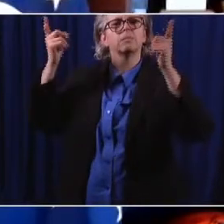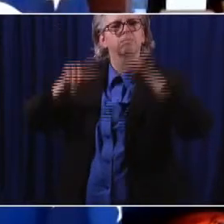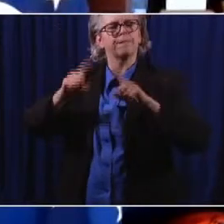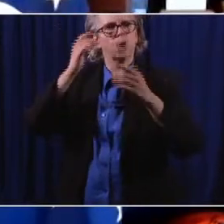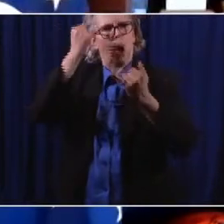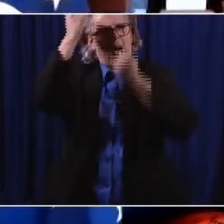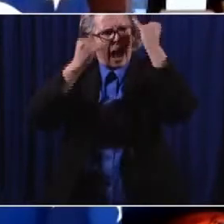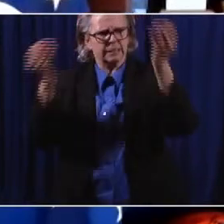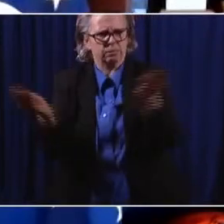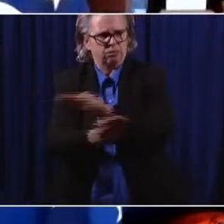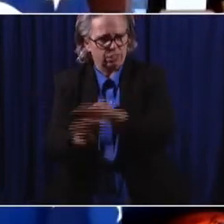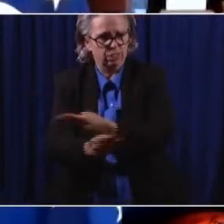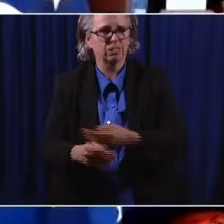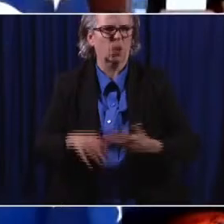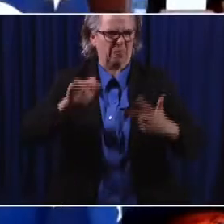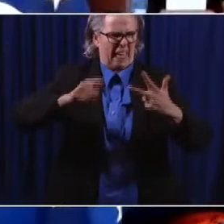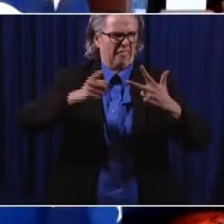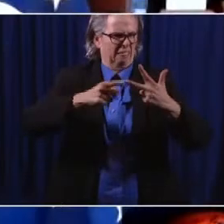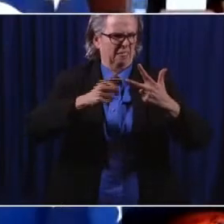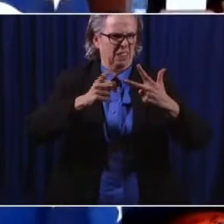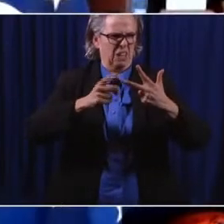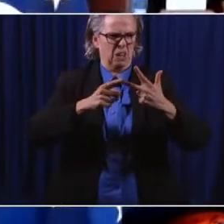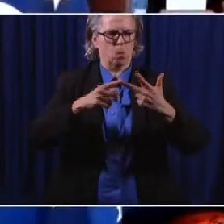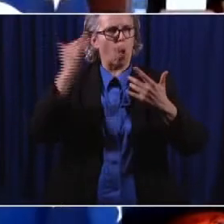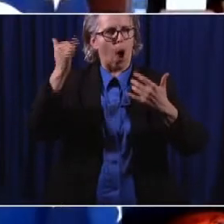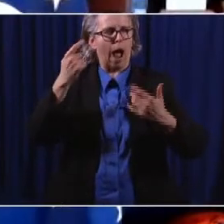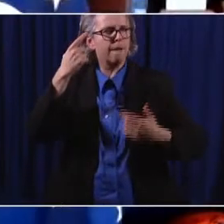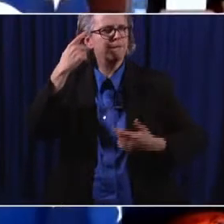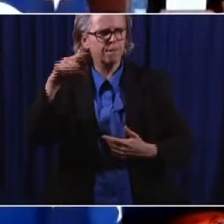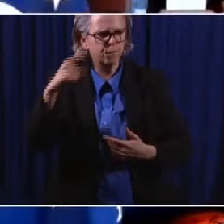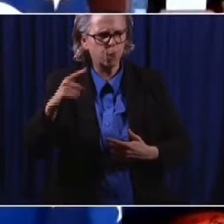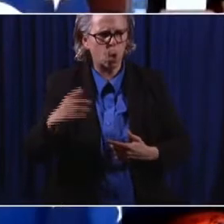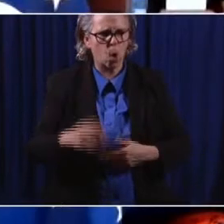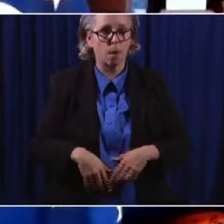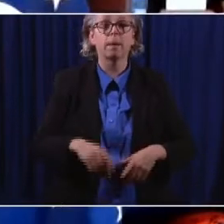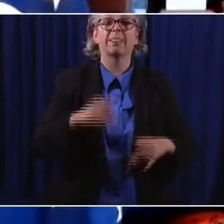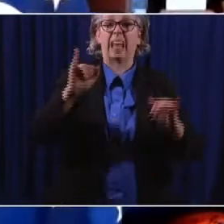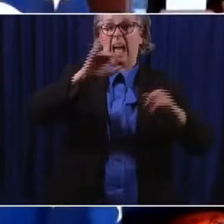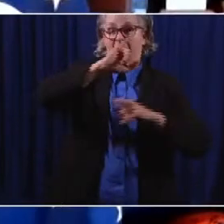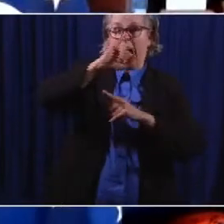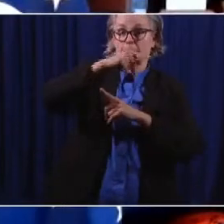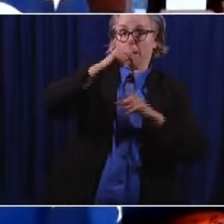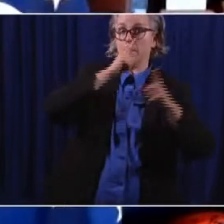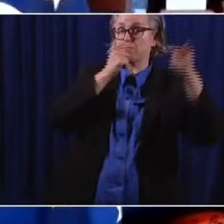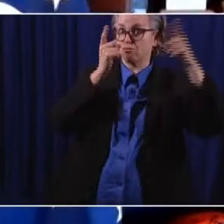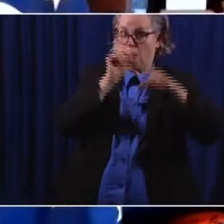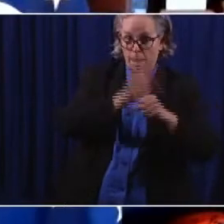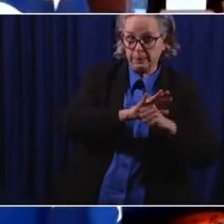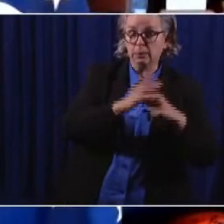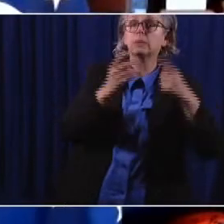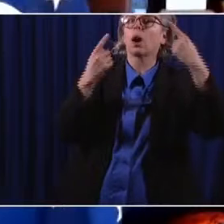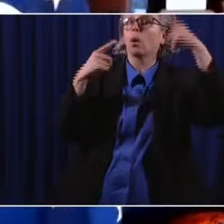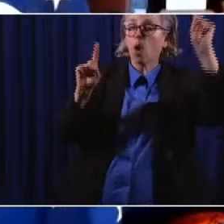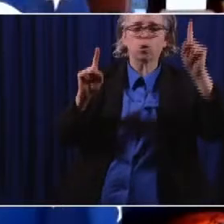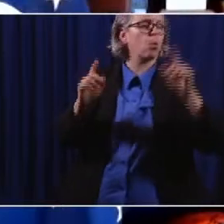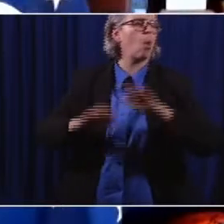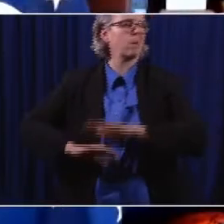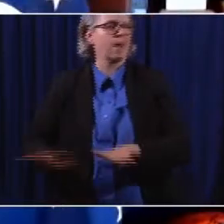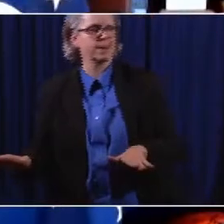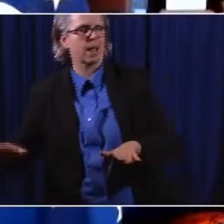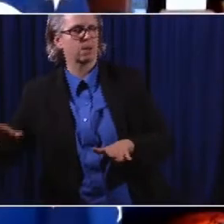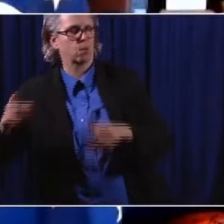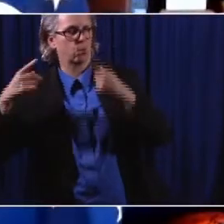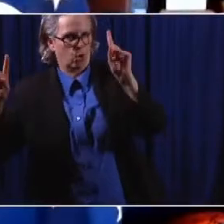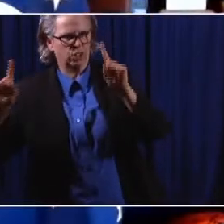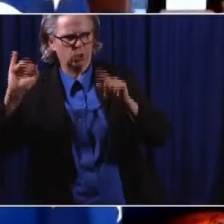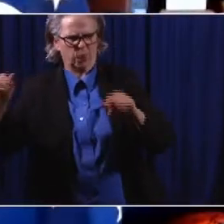measurement of the IP Promise success, we're going to use 5 benchmarks: the number of invention disclosures,